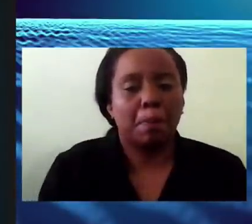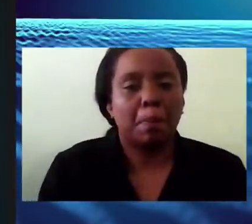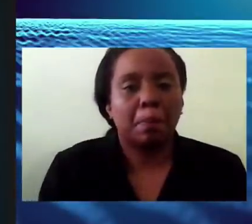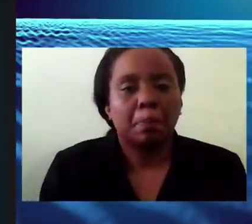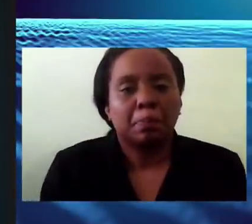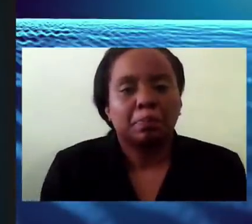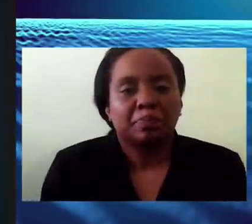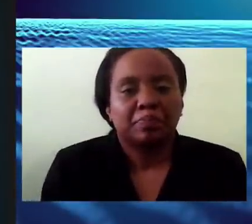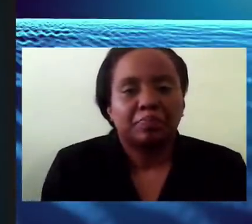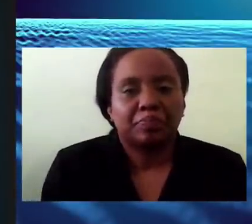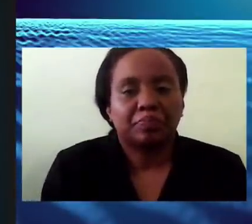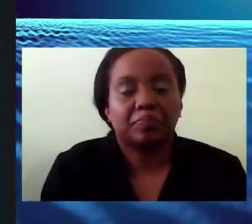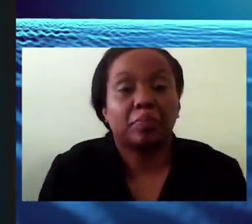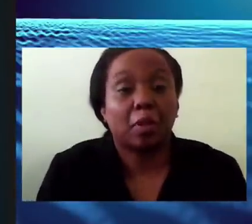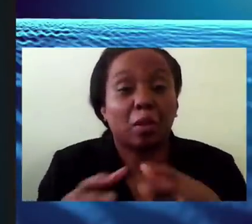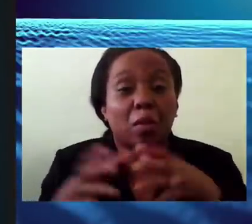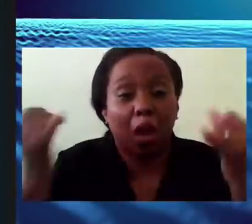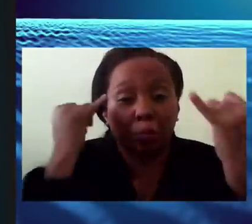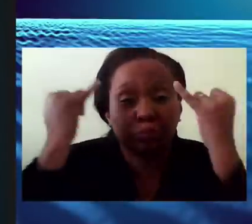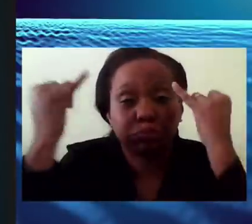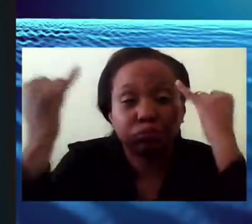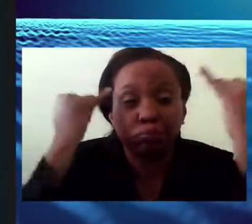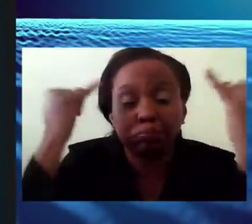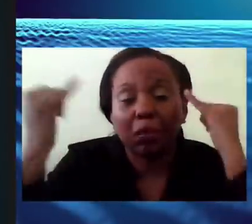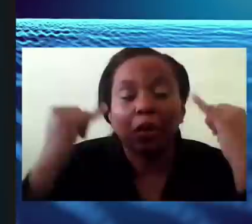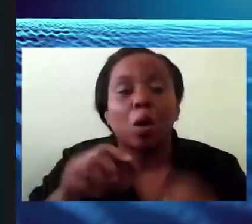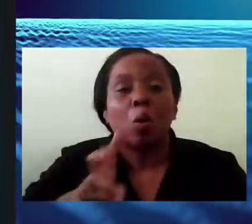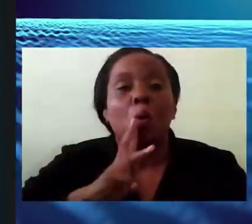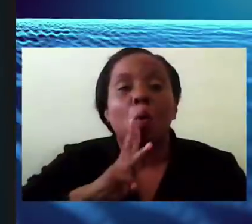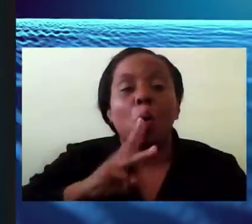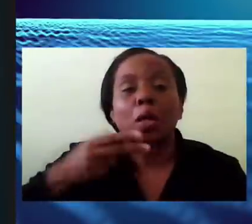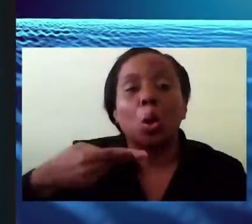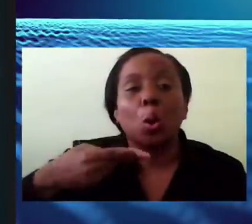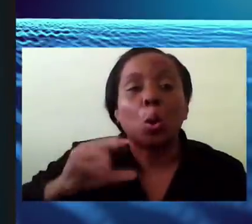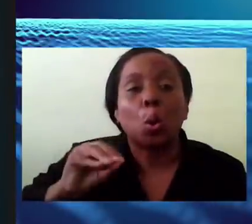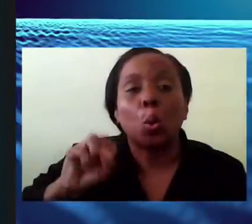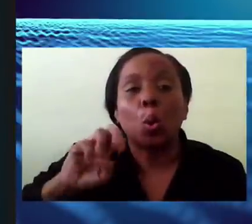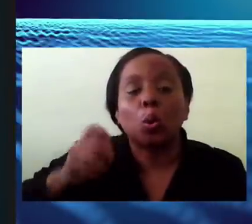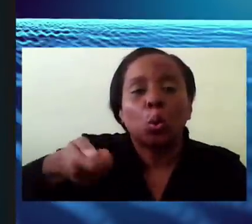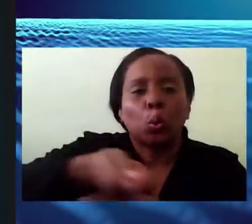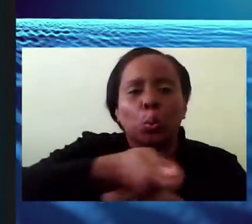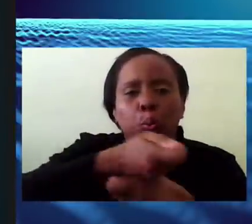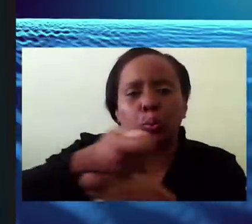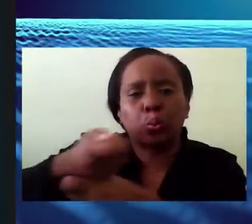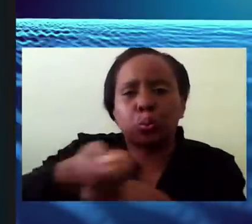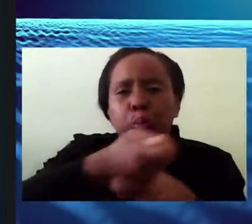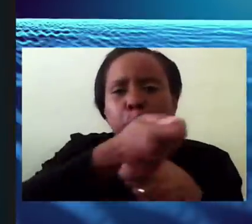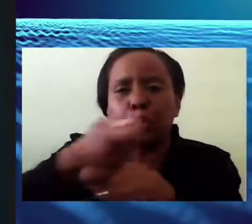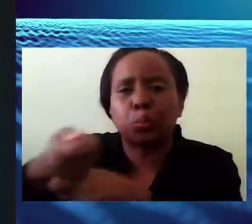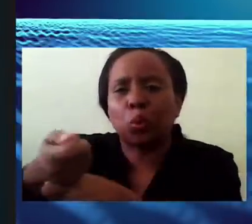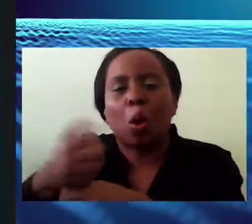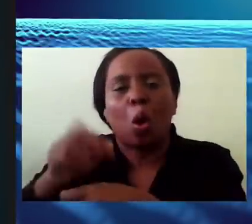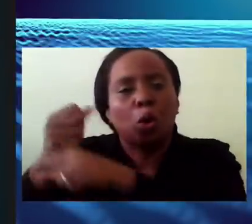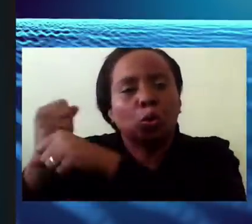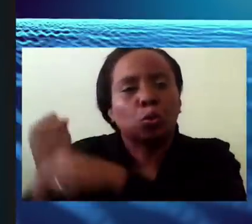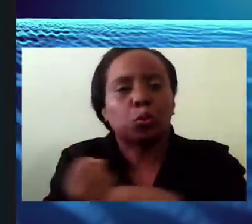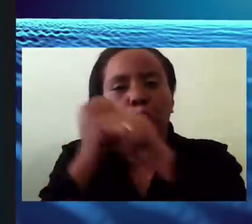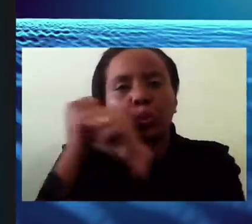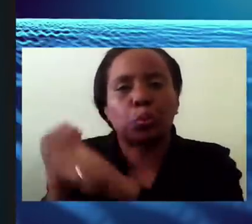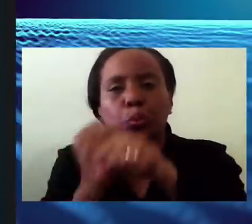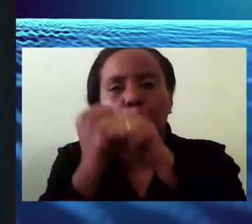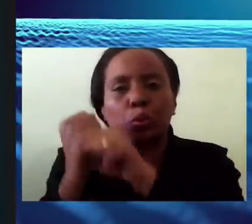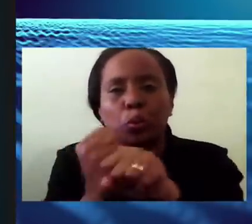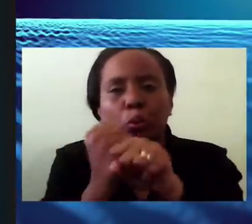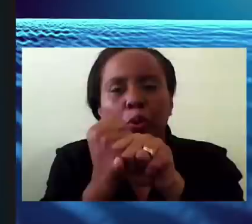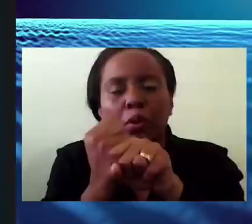A lot of ideas were put forward, hosing down the runway, sweeping the runway, everything. But at some parts of the runway,